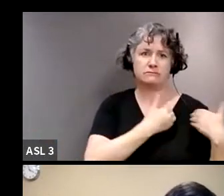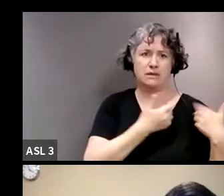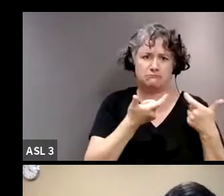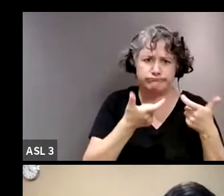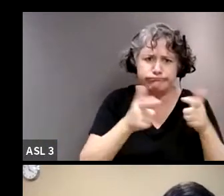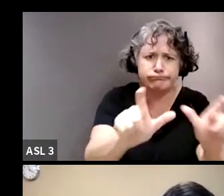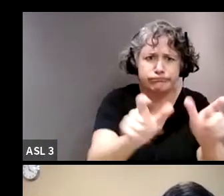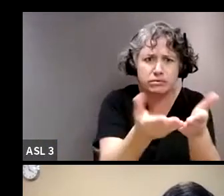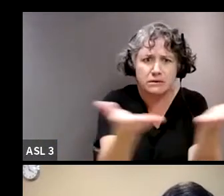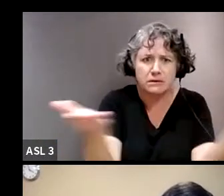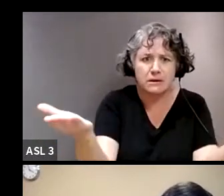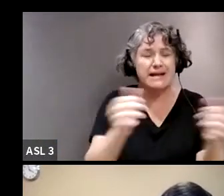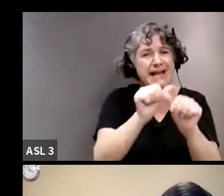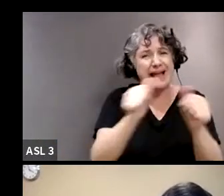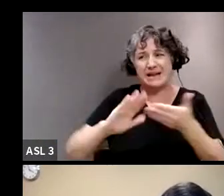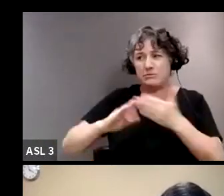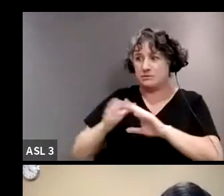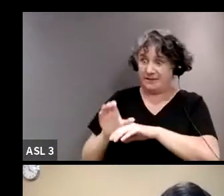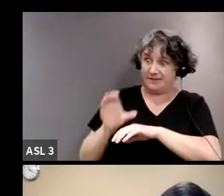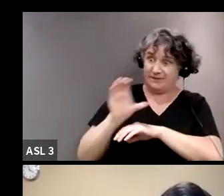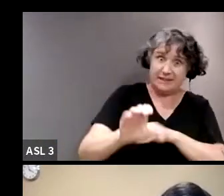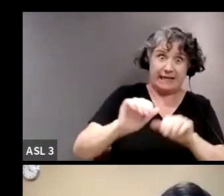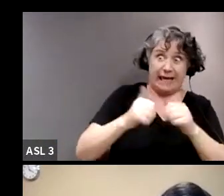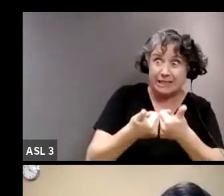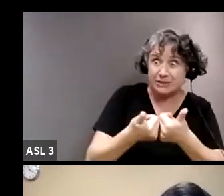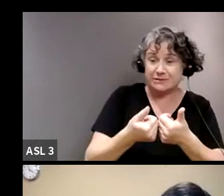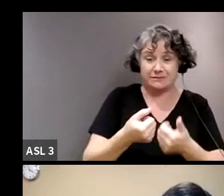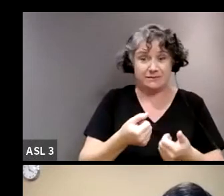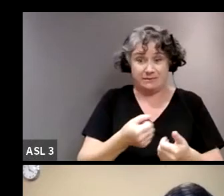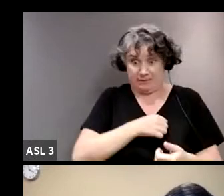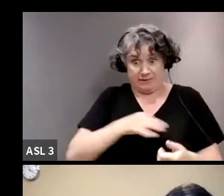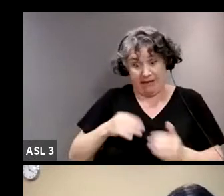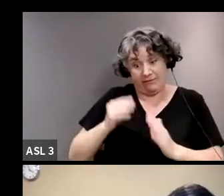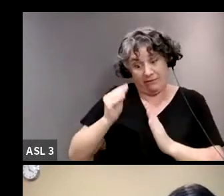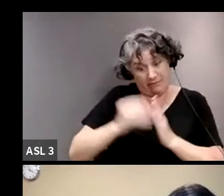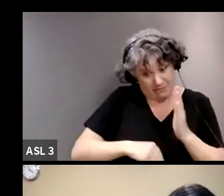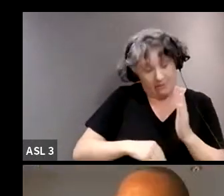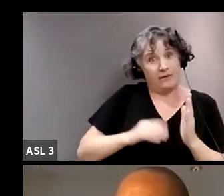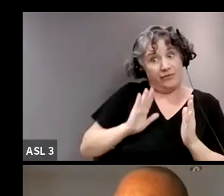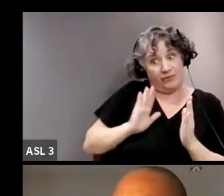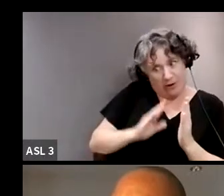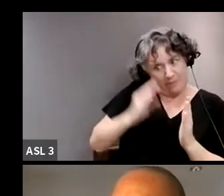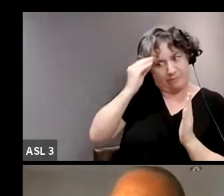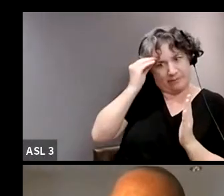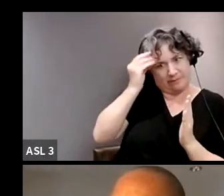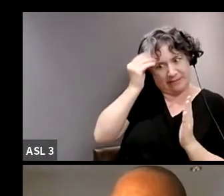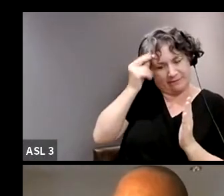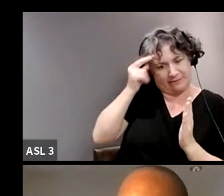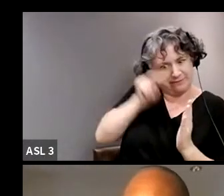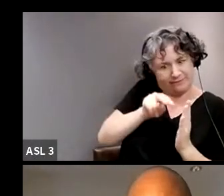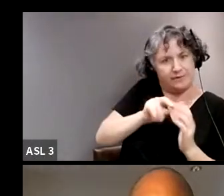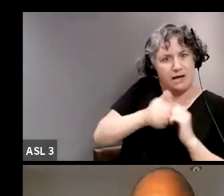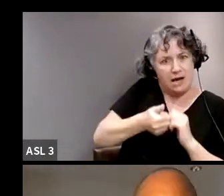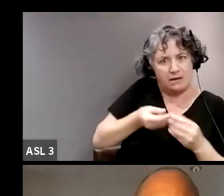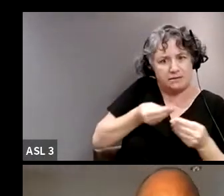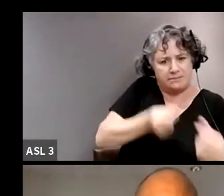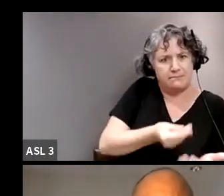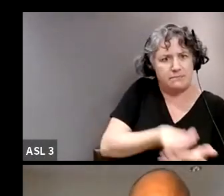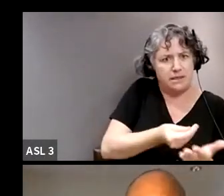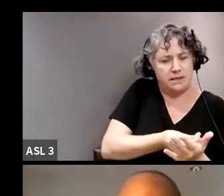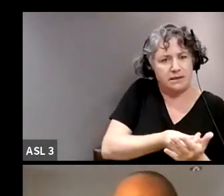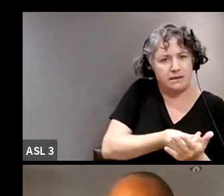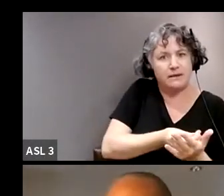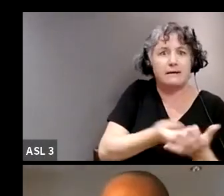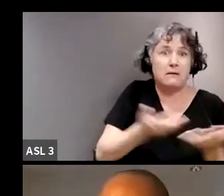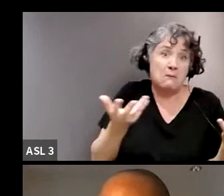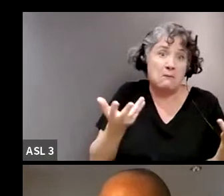department or agency staff put forward a budget that outlines their perspective about how money should be spent um when it comes for